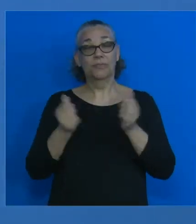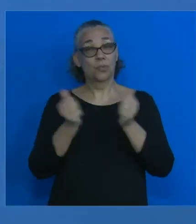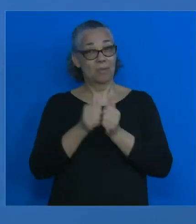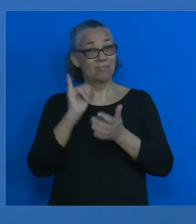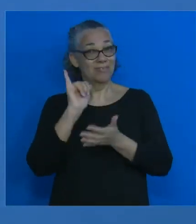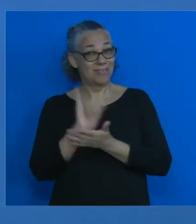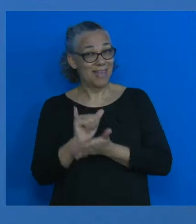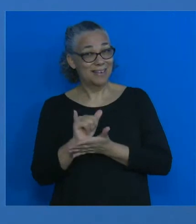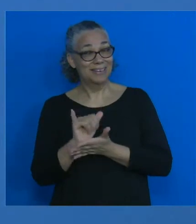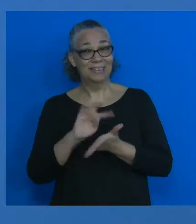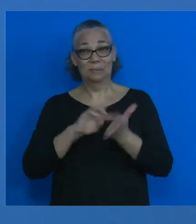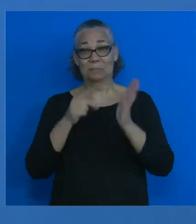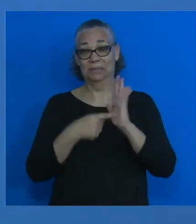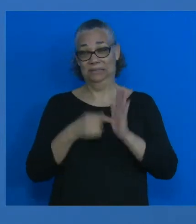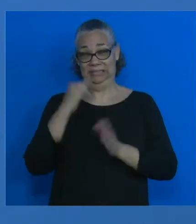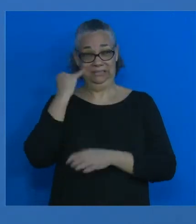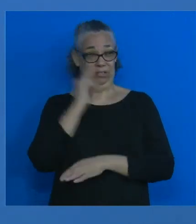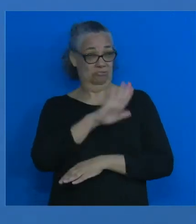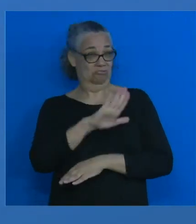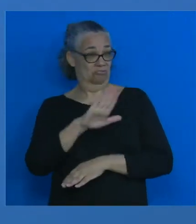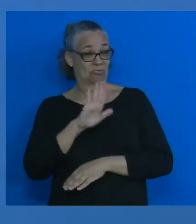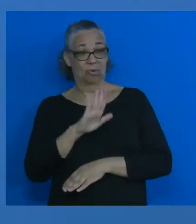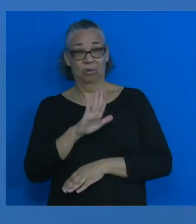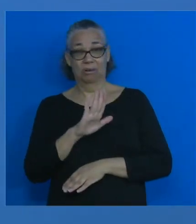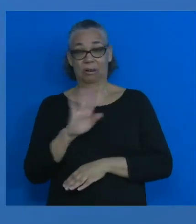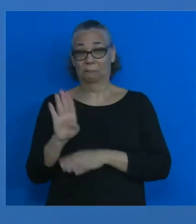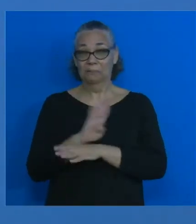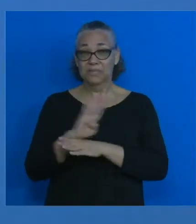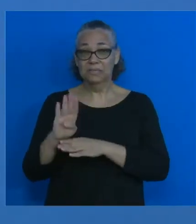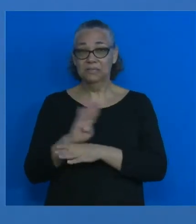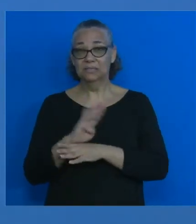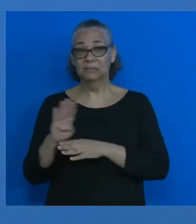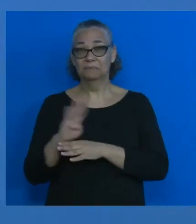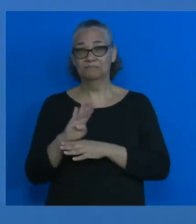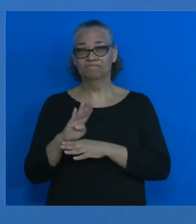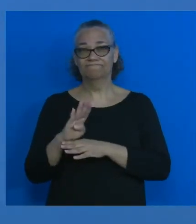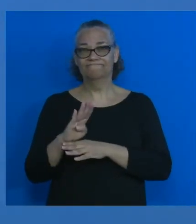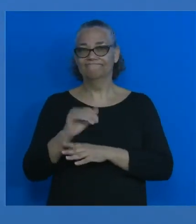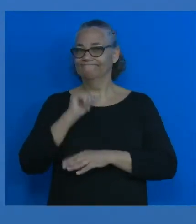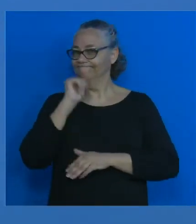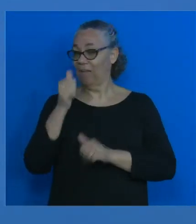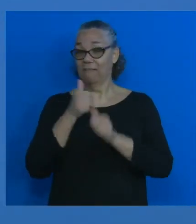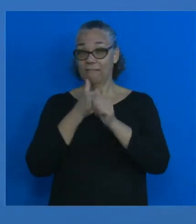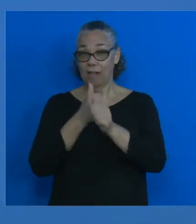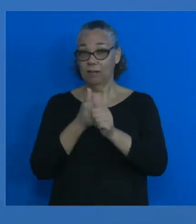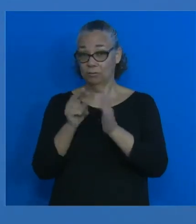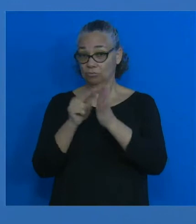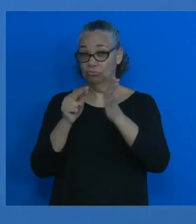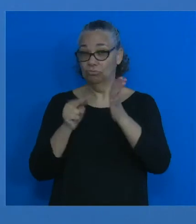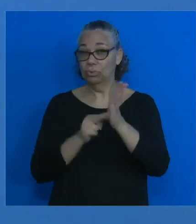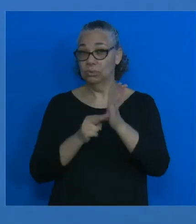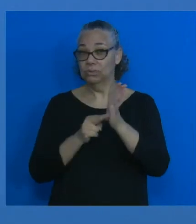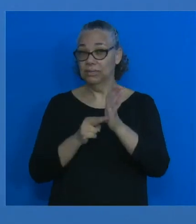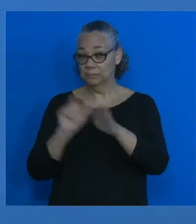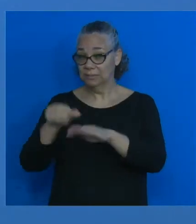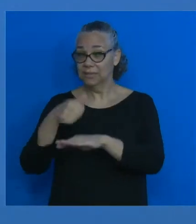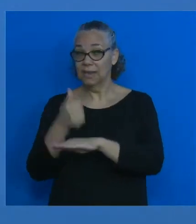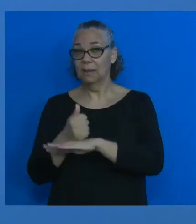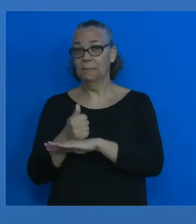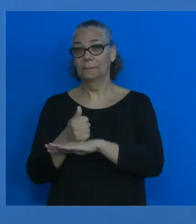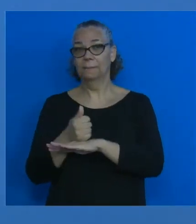it means that if you are an establishment that is not following the rules which have been laid